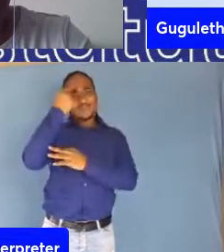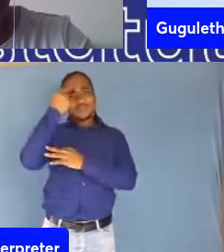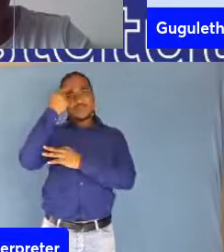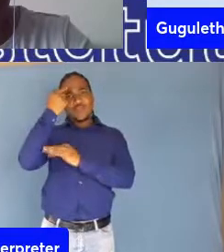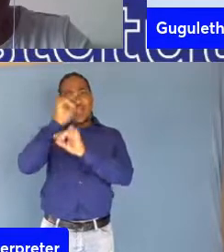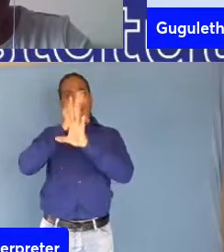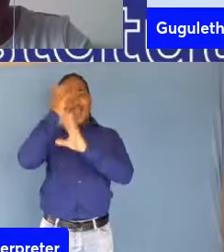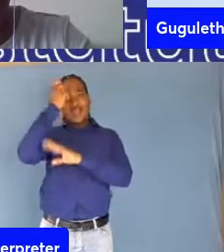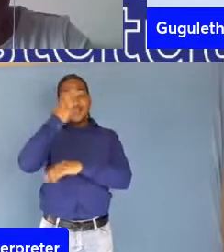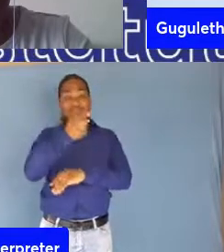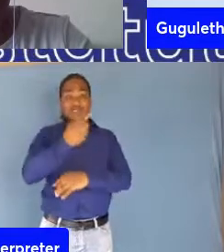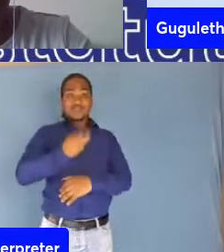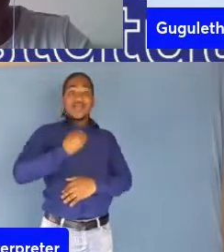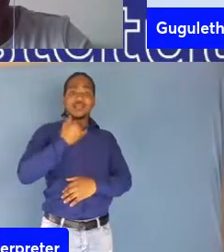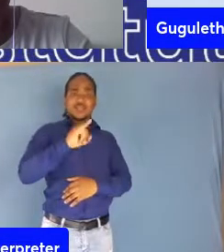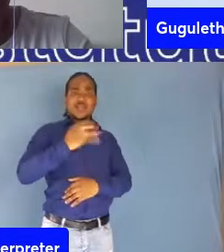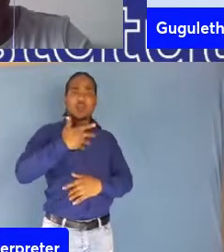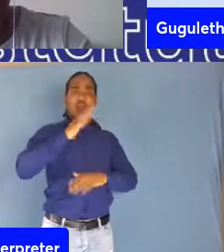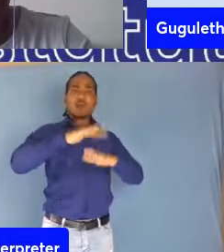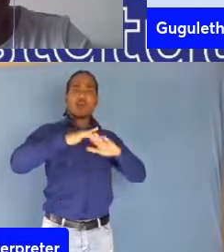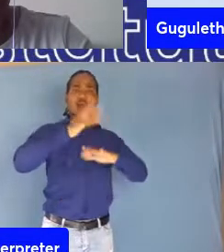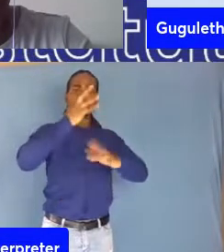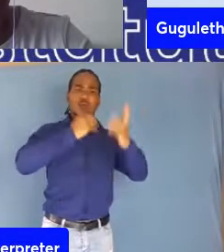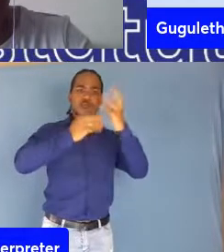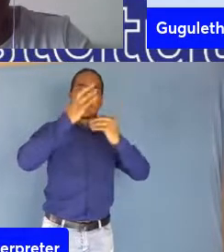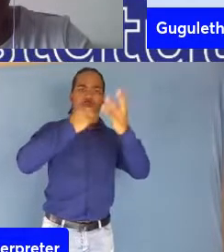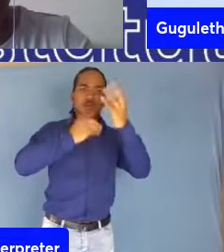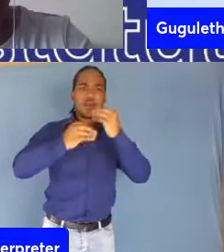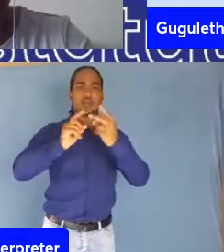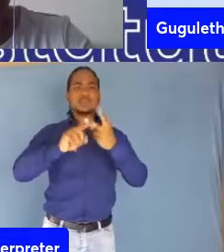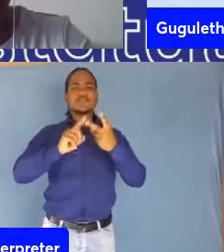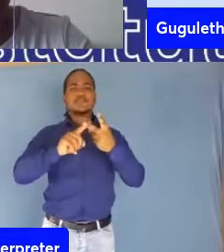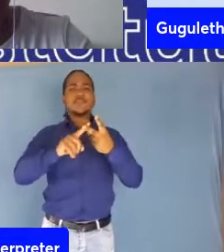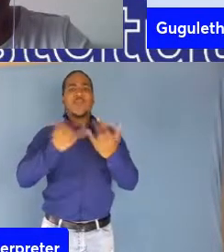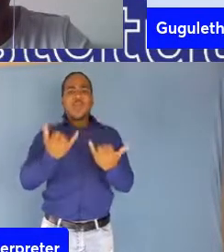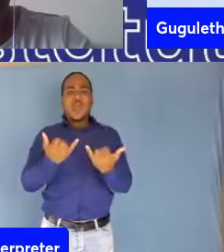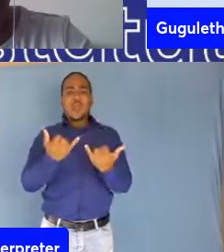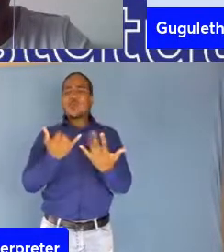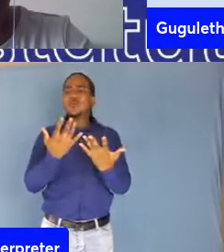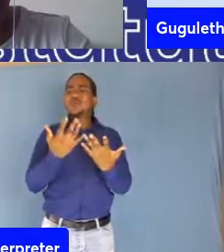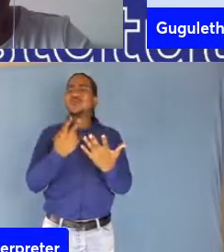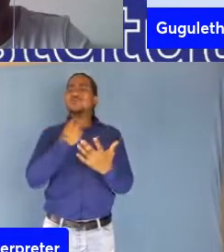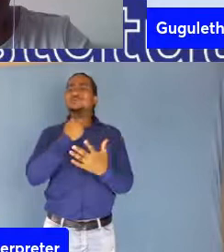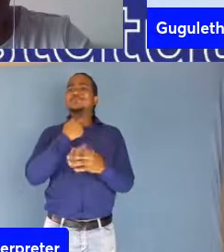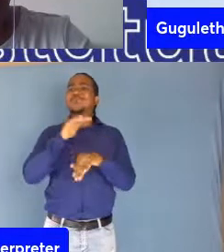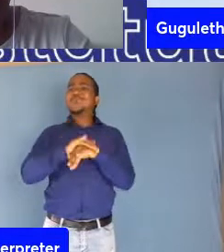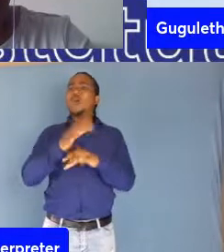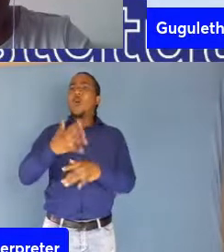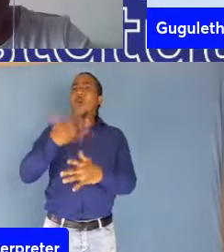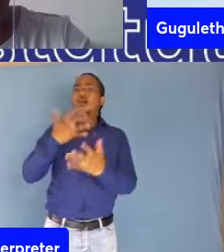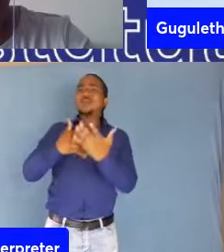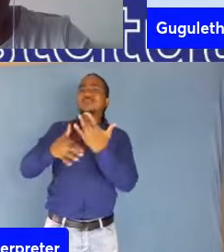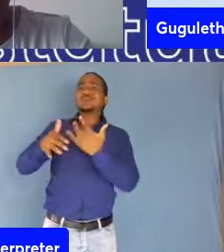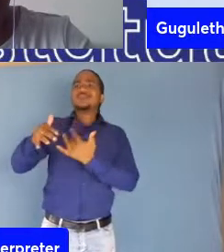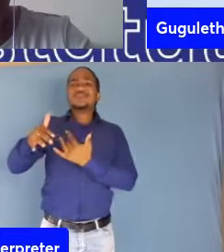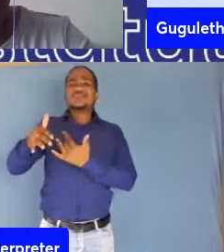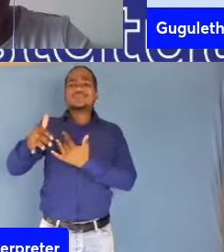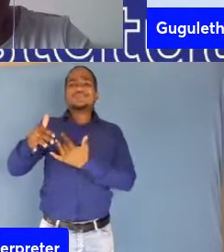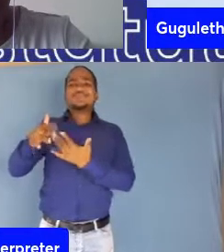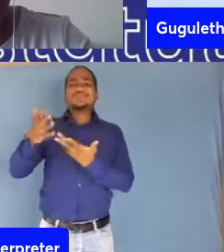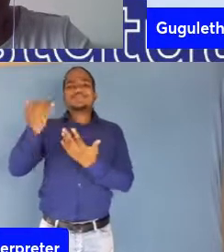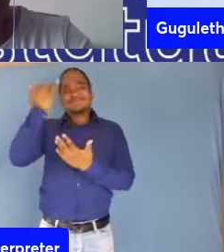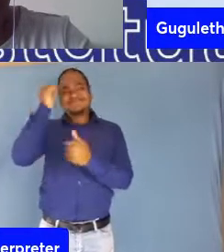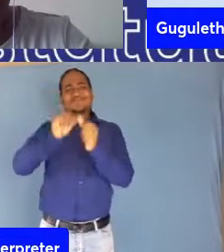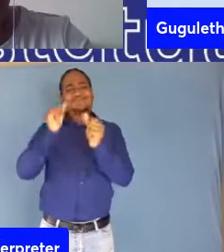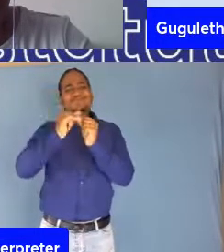still go to school, may feel undesirable as a friend, may feel to blame and isolate and feel that, okay, maybe now I